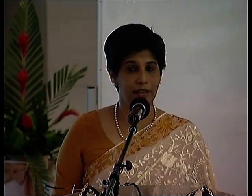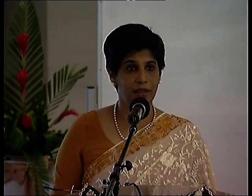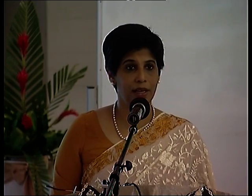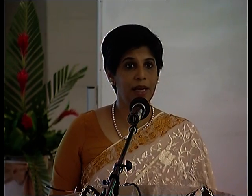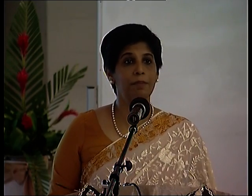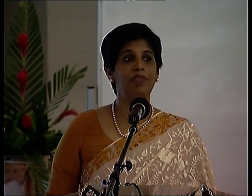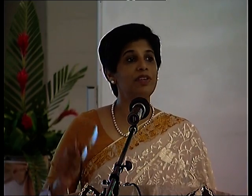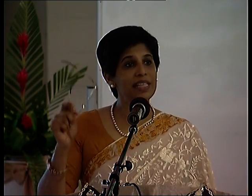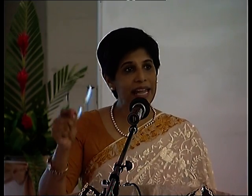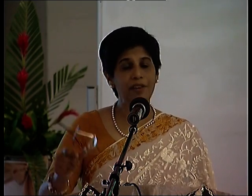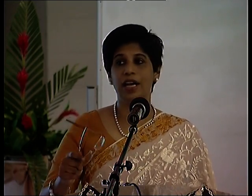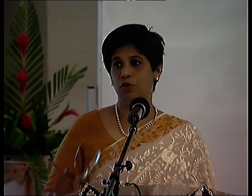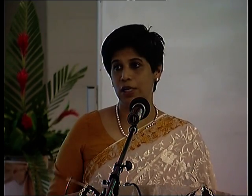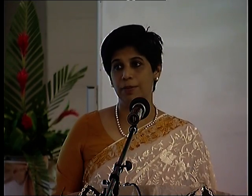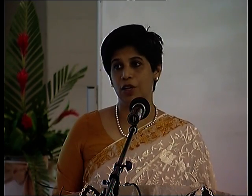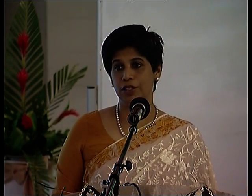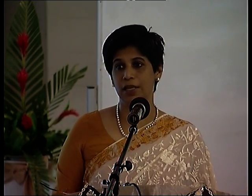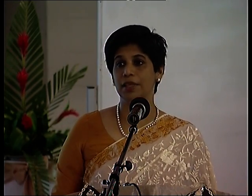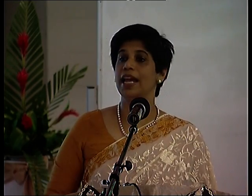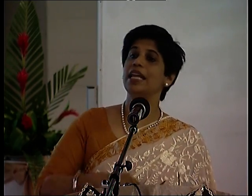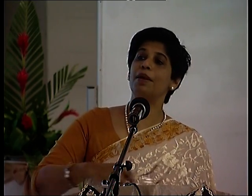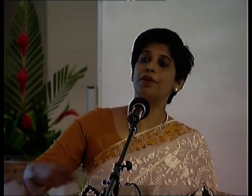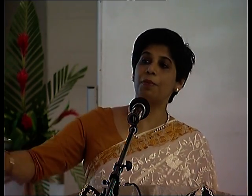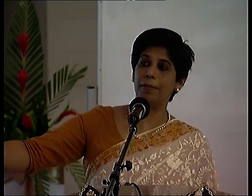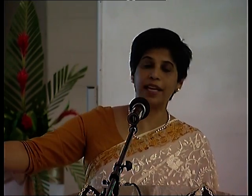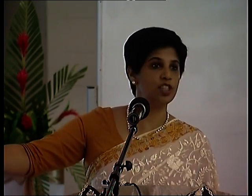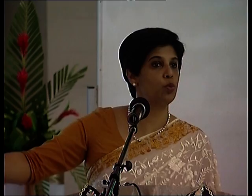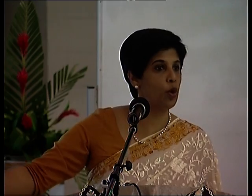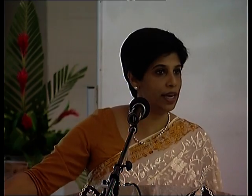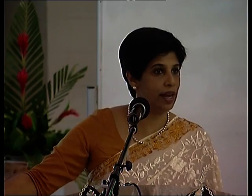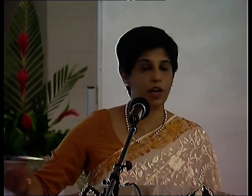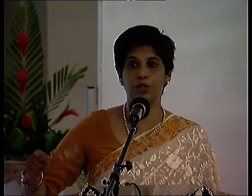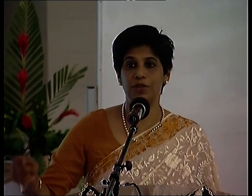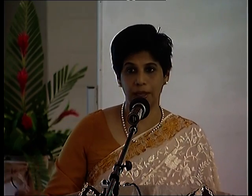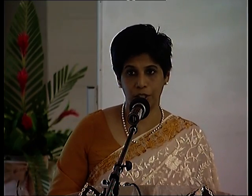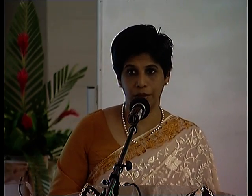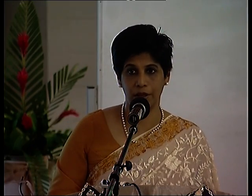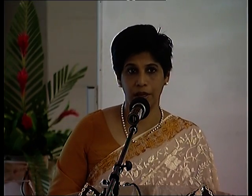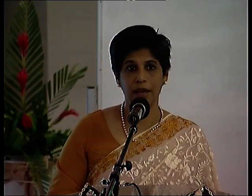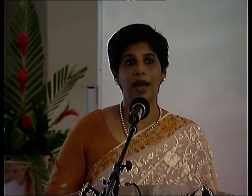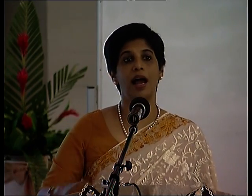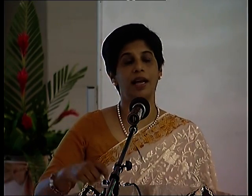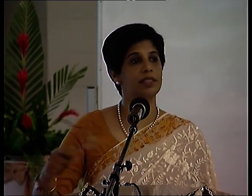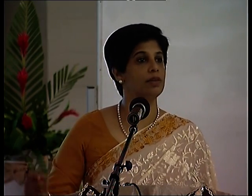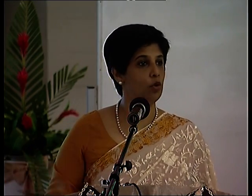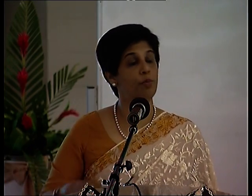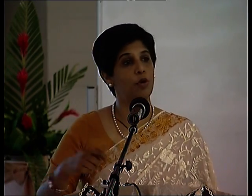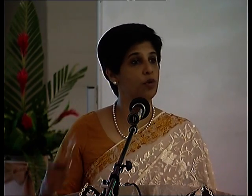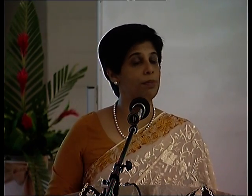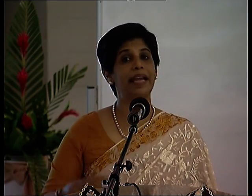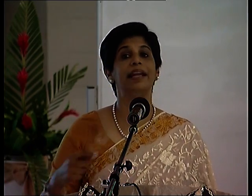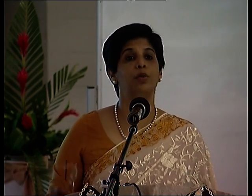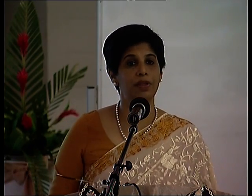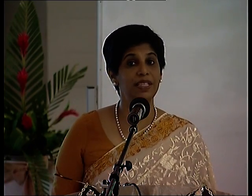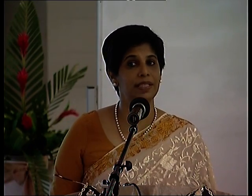Gosling. But there is an area of William and Gosling that any member of the public can just walk in and go to the reception and ask